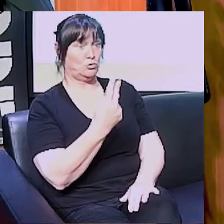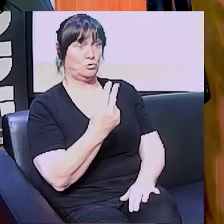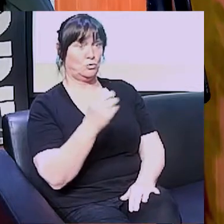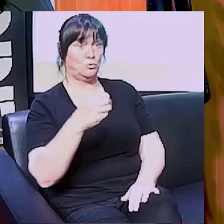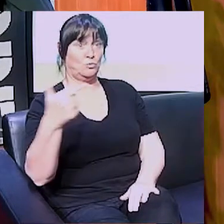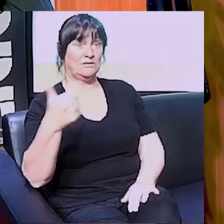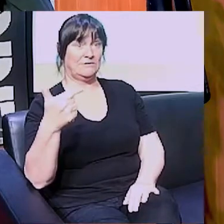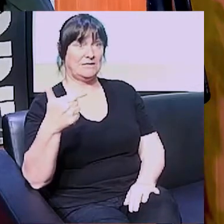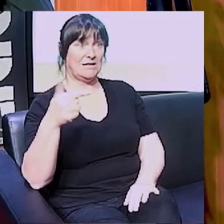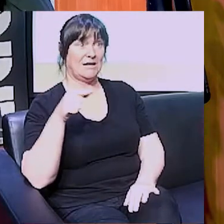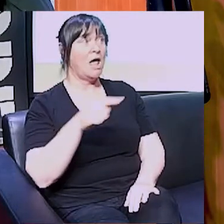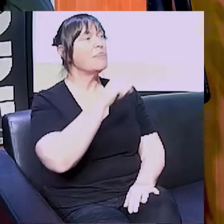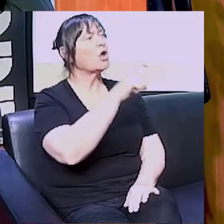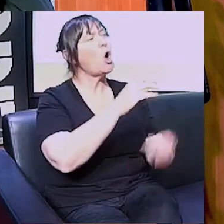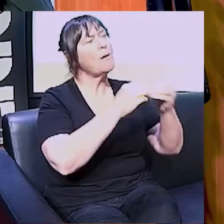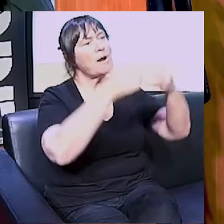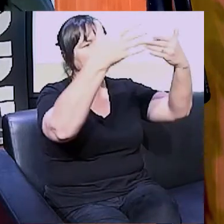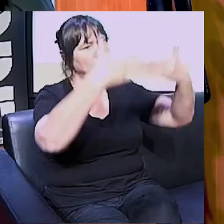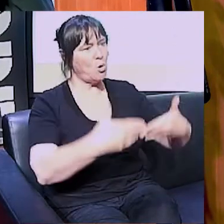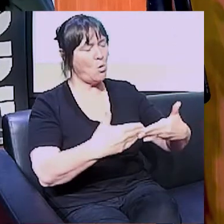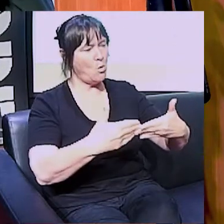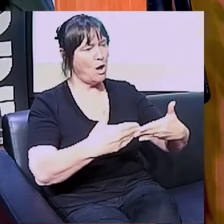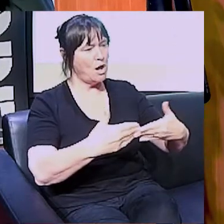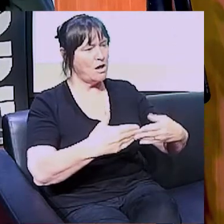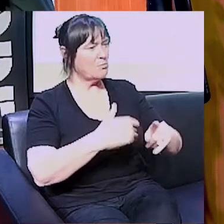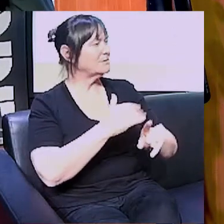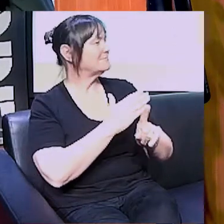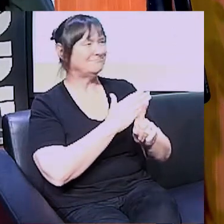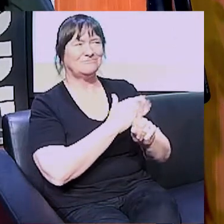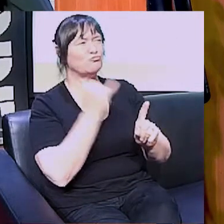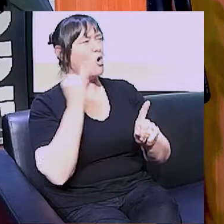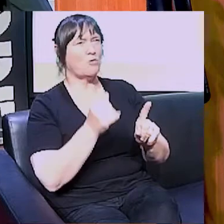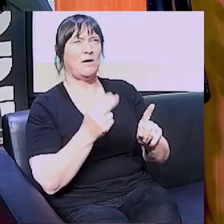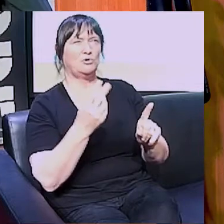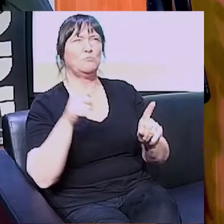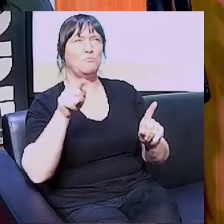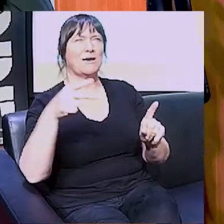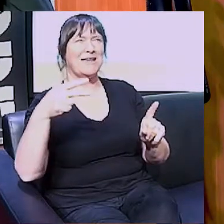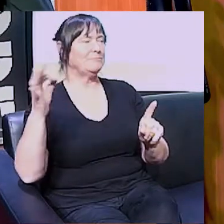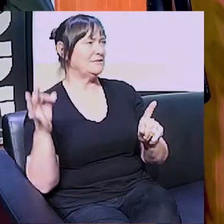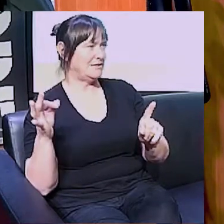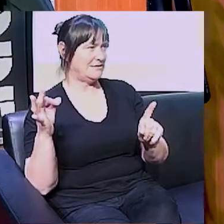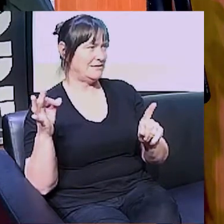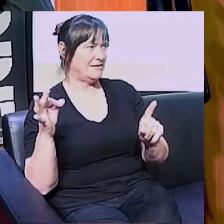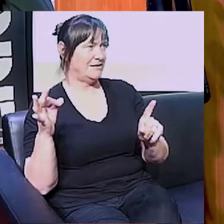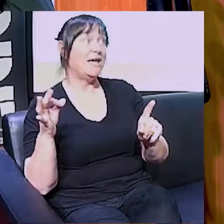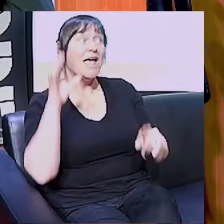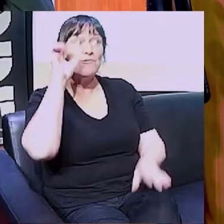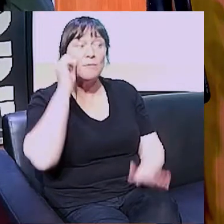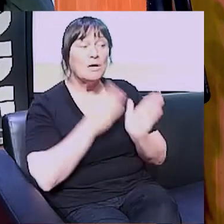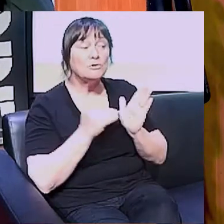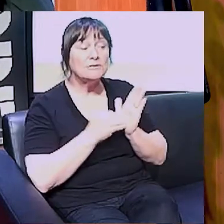Colmar-Brunton poll was up by 2.8% on the night of the election. So never say die, and remember, we're the kingmakers, and party vote New Zealand first.